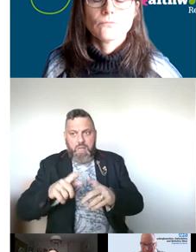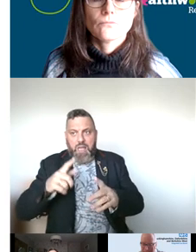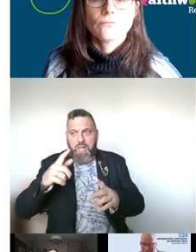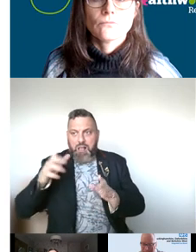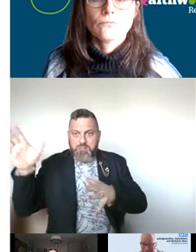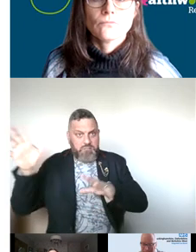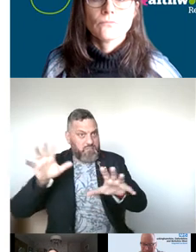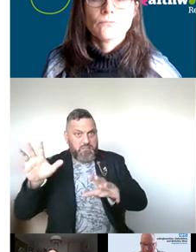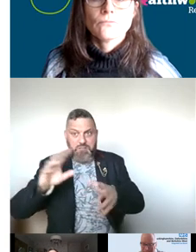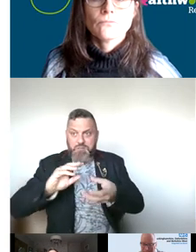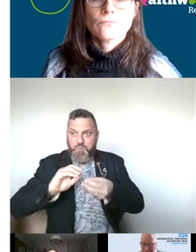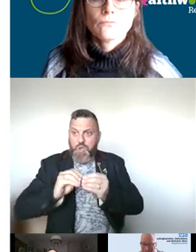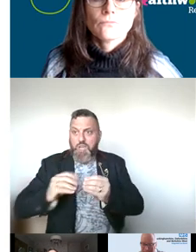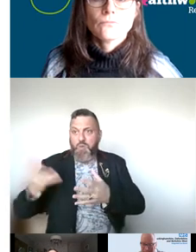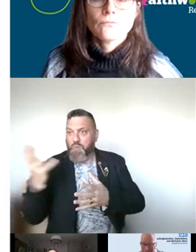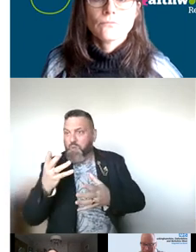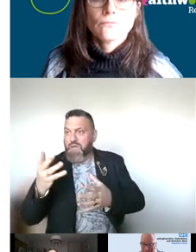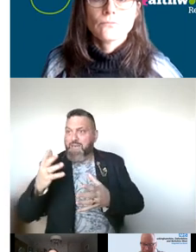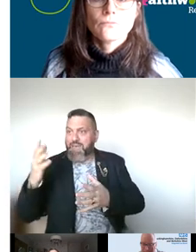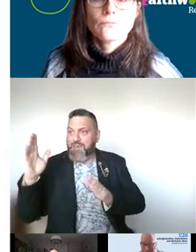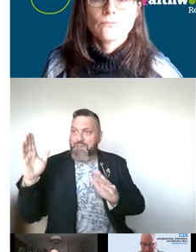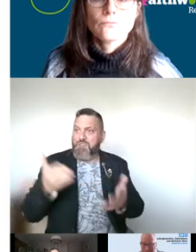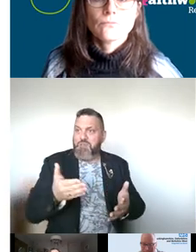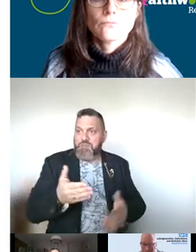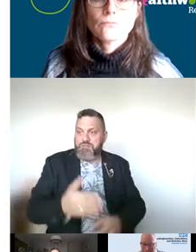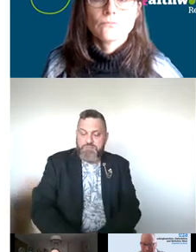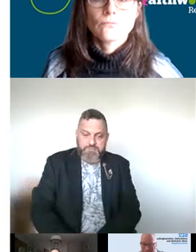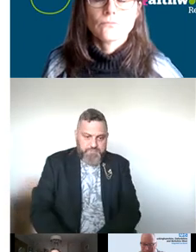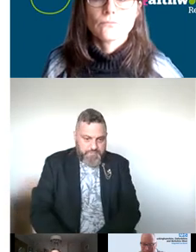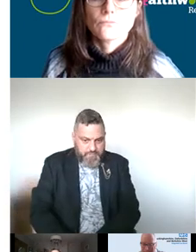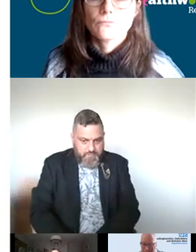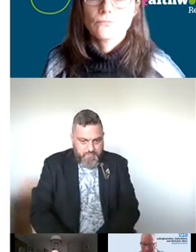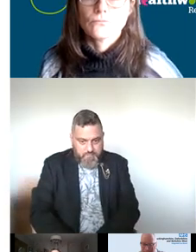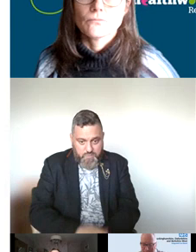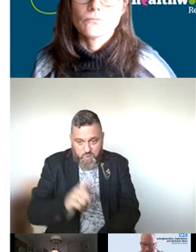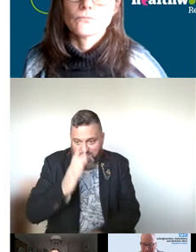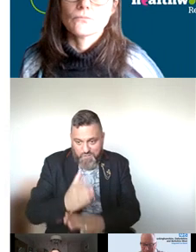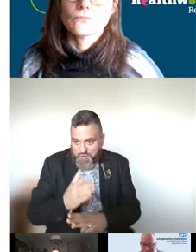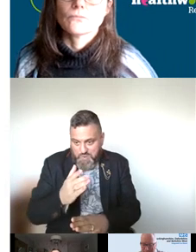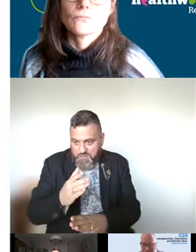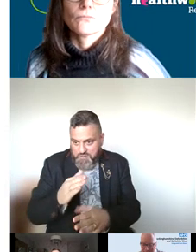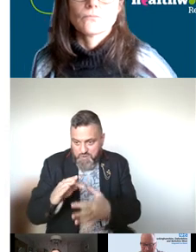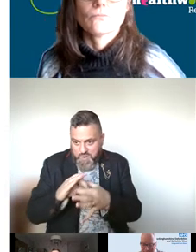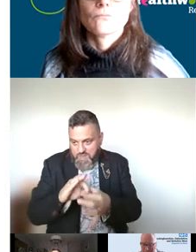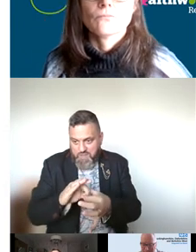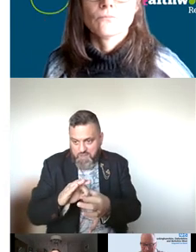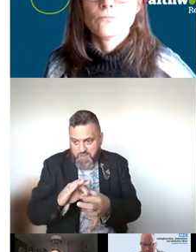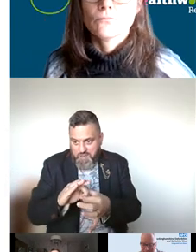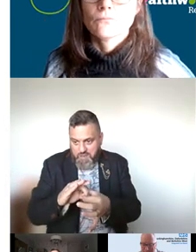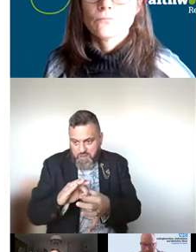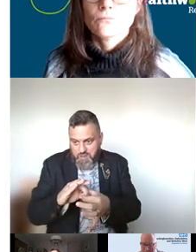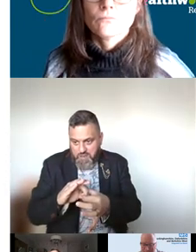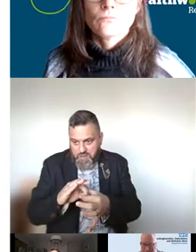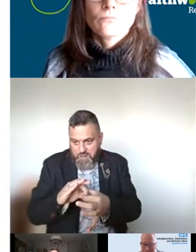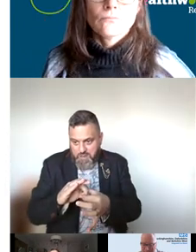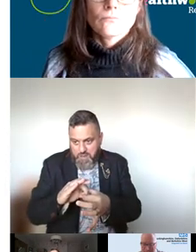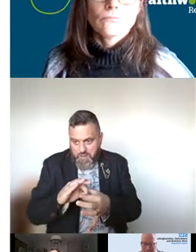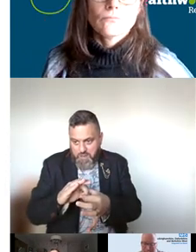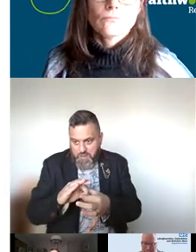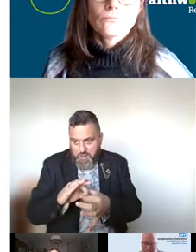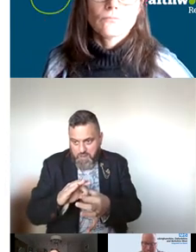prioritisation in a meaningful way. But we have to do it together. I think the strategy is here, and